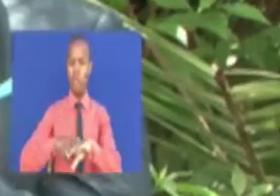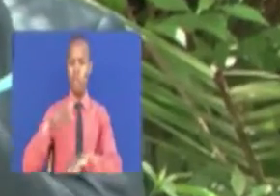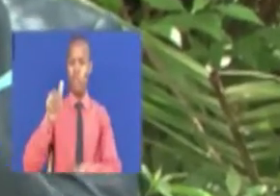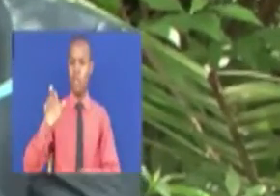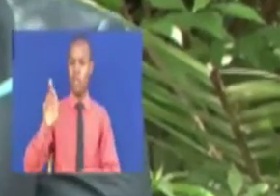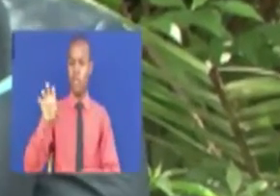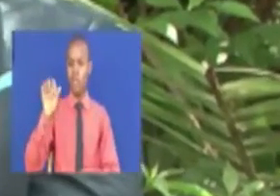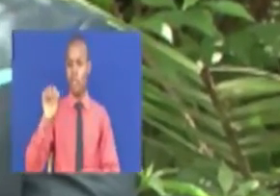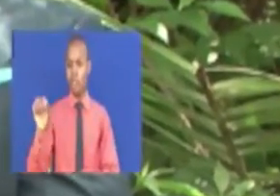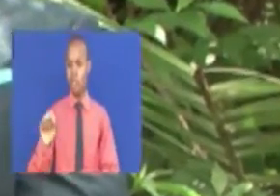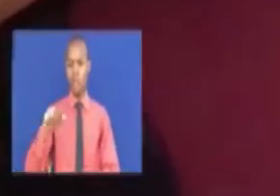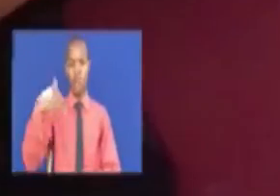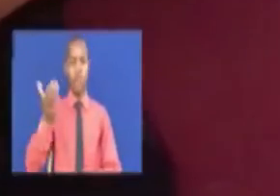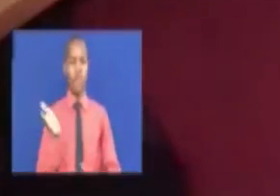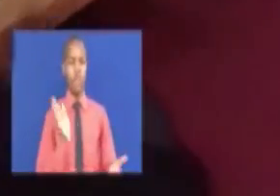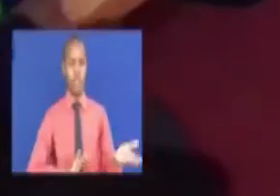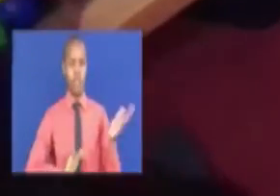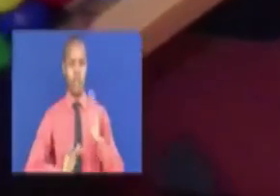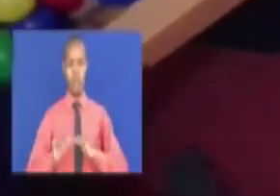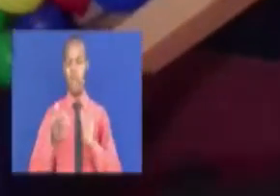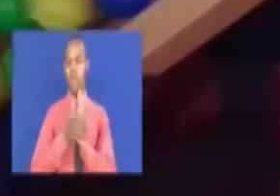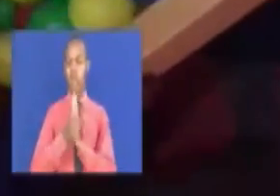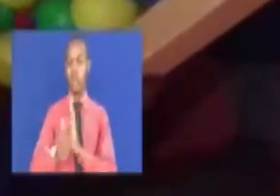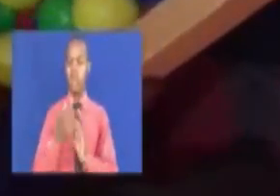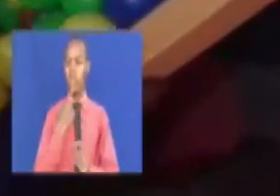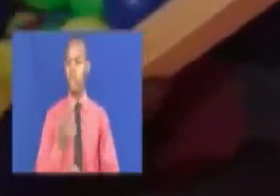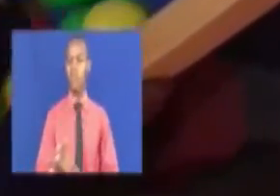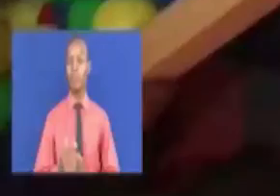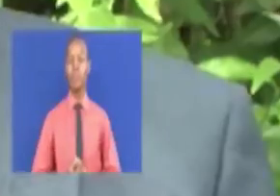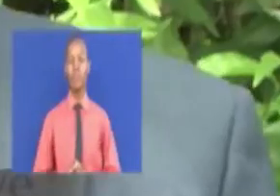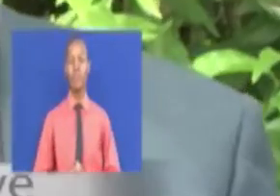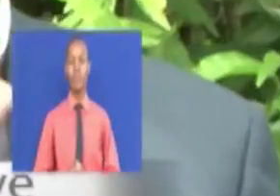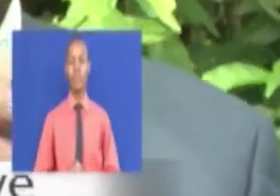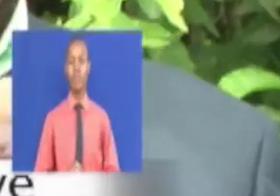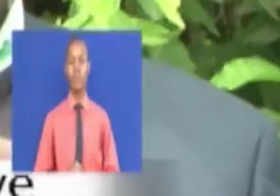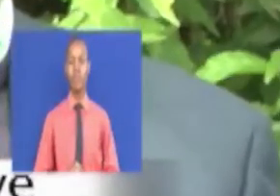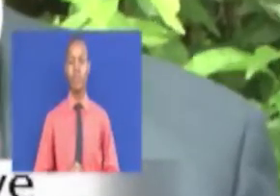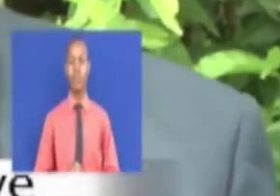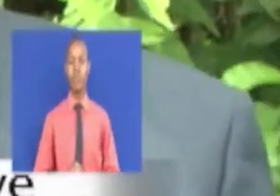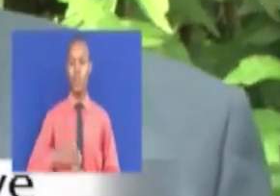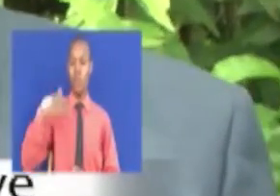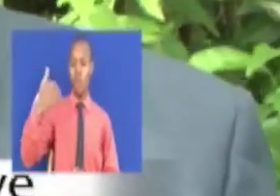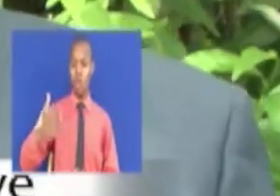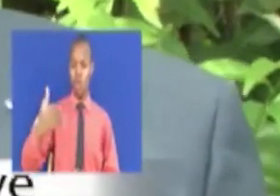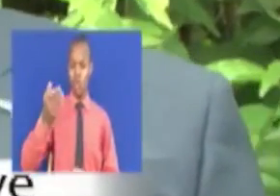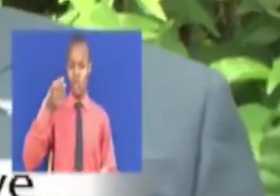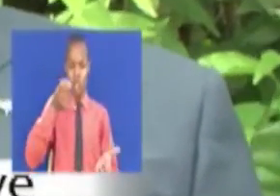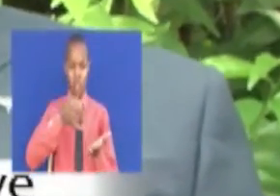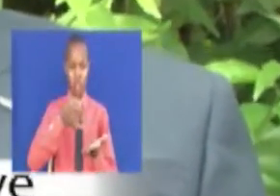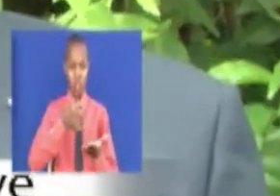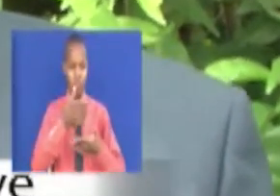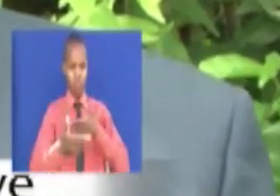and neurorehabilitation therapist, explains. They don't involve in the psychosocial